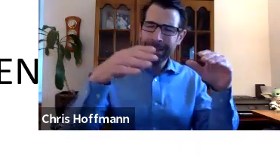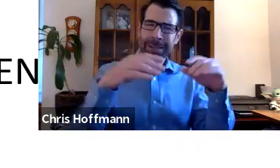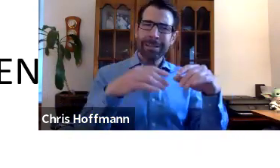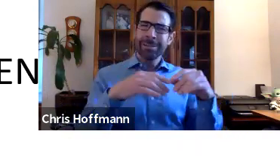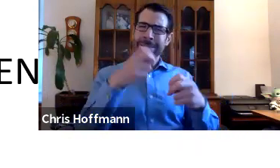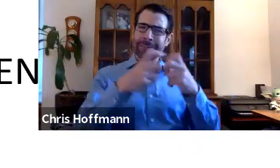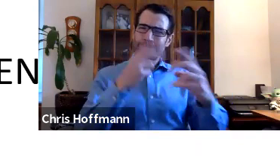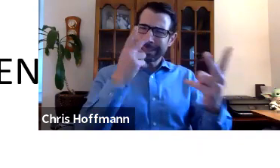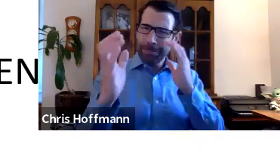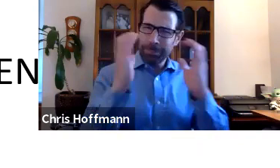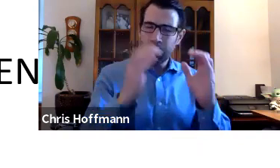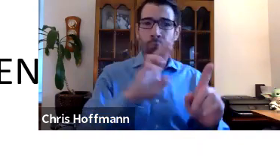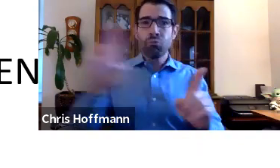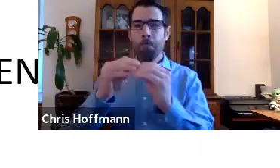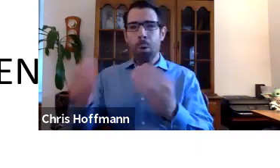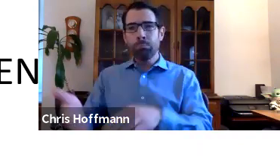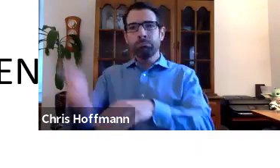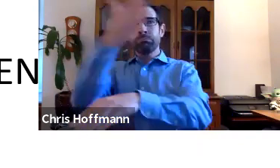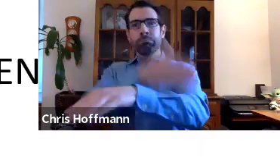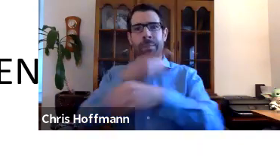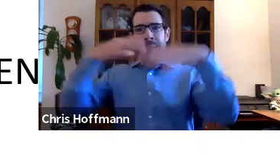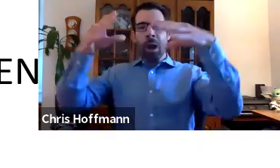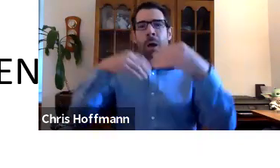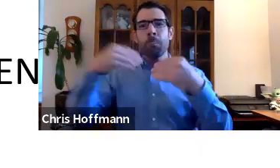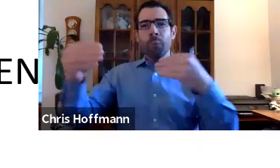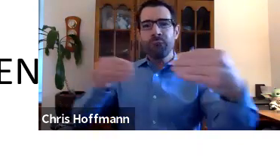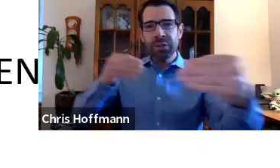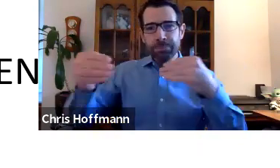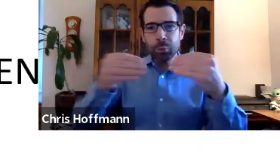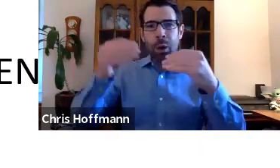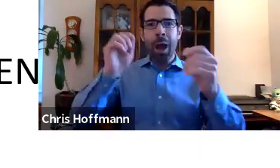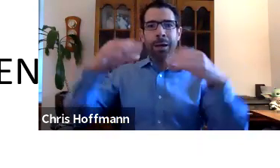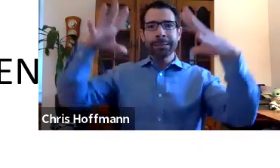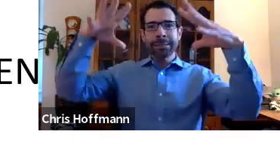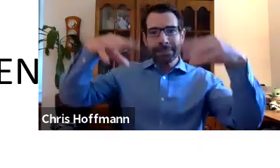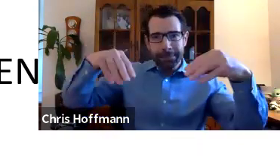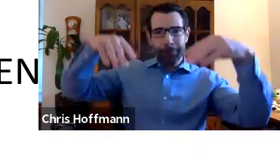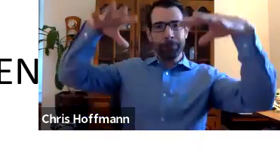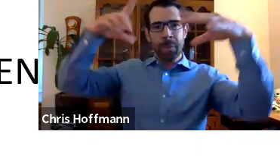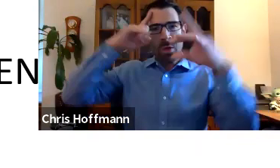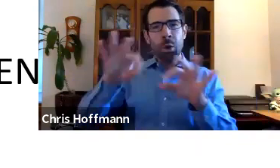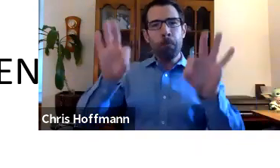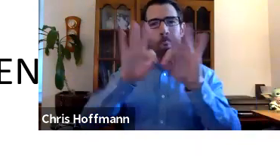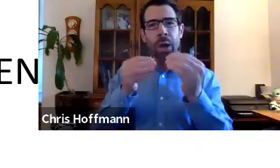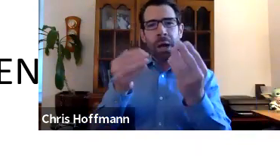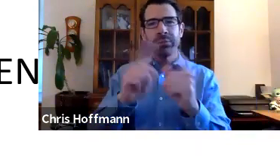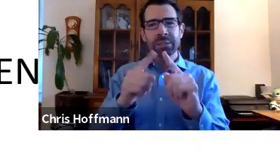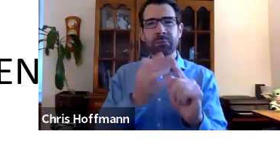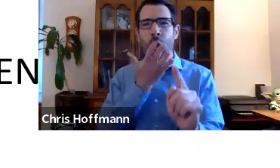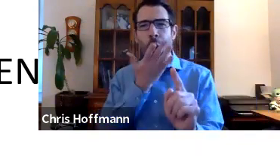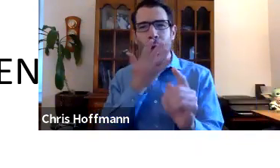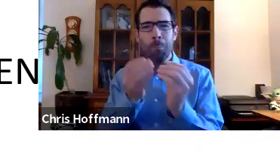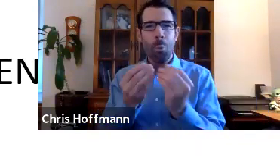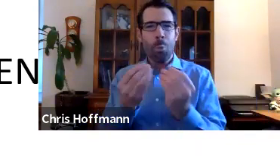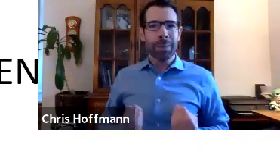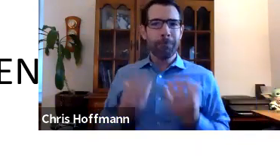In the left photo, you'll see that the space that we're looking at here is darker, a little more somber. But on the right,